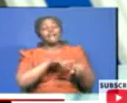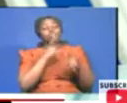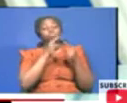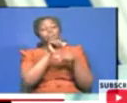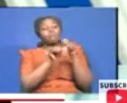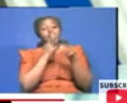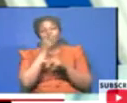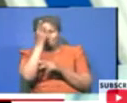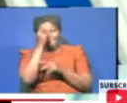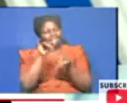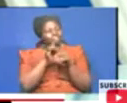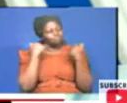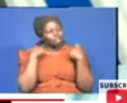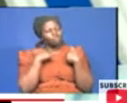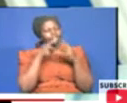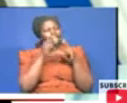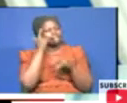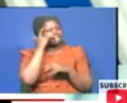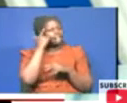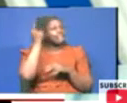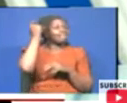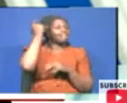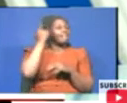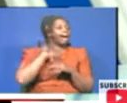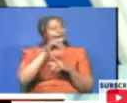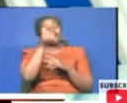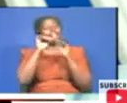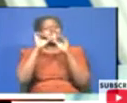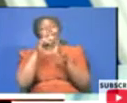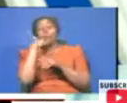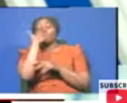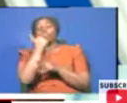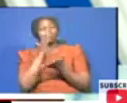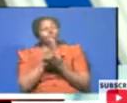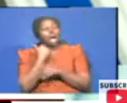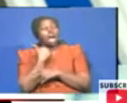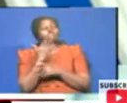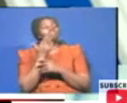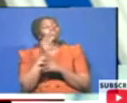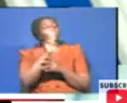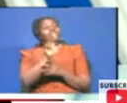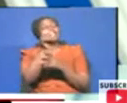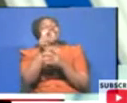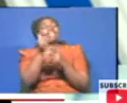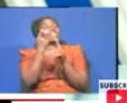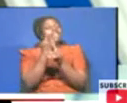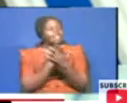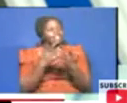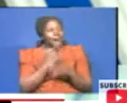also went back to some teachers who have even improvised. A parent is asked to buy a, I don't know what you call that.